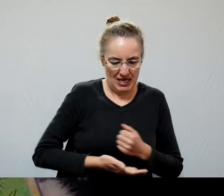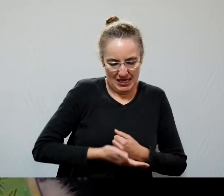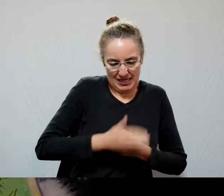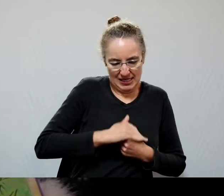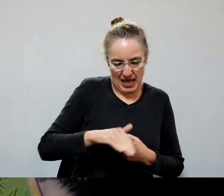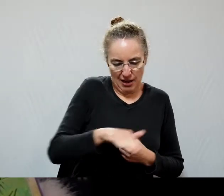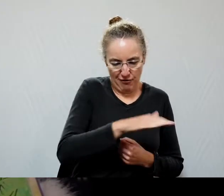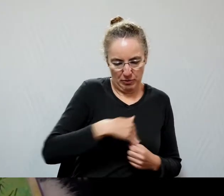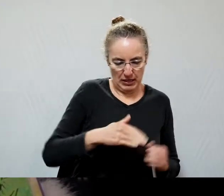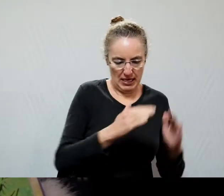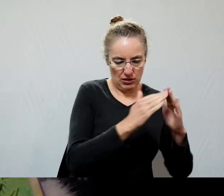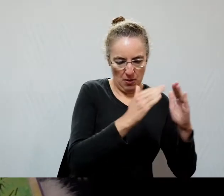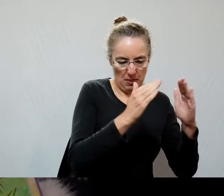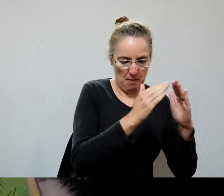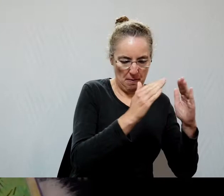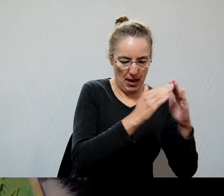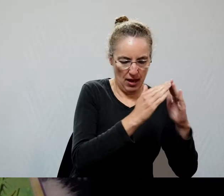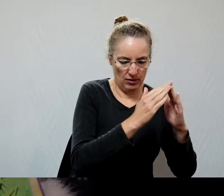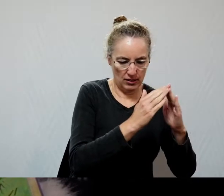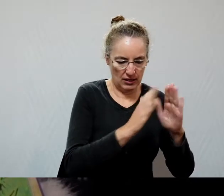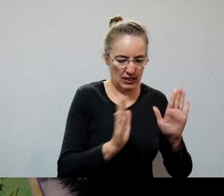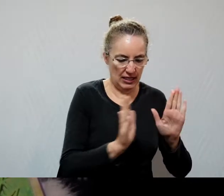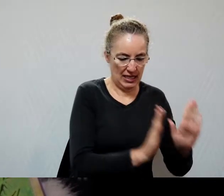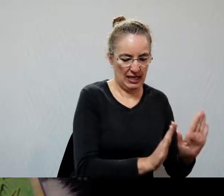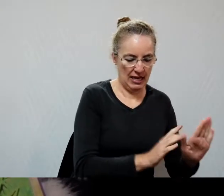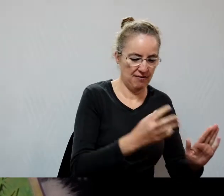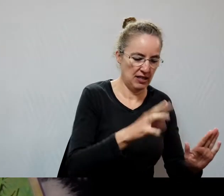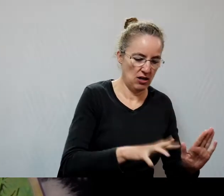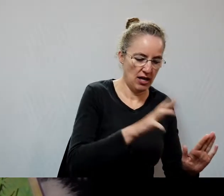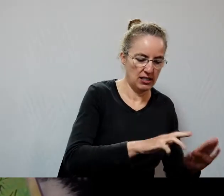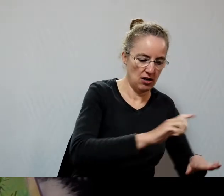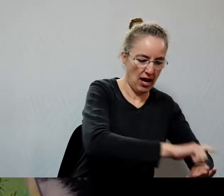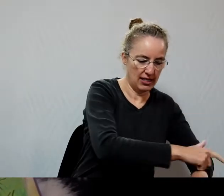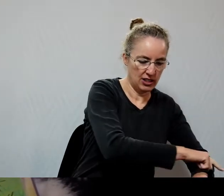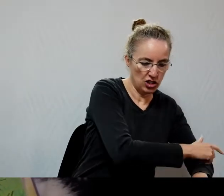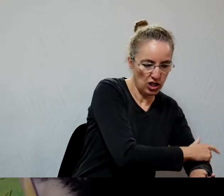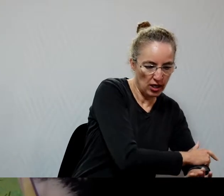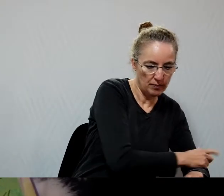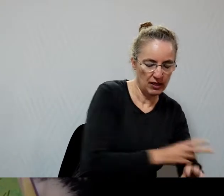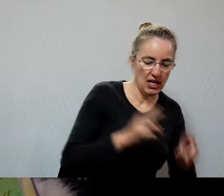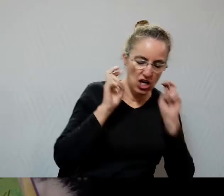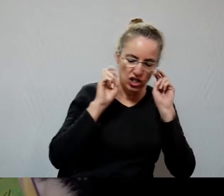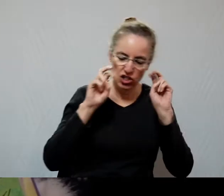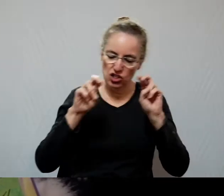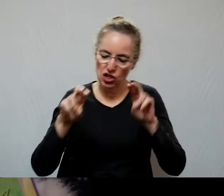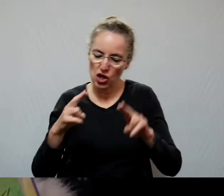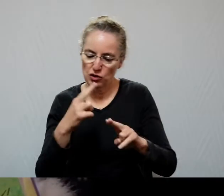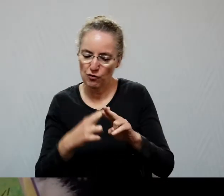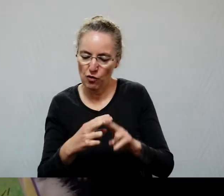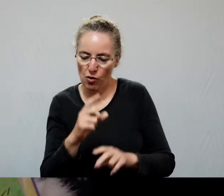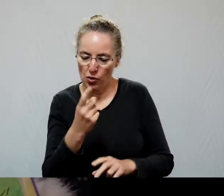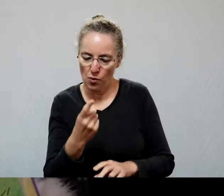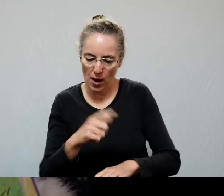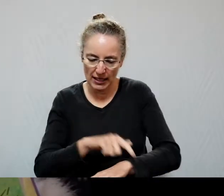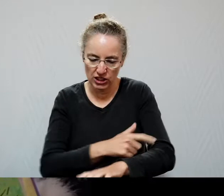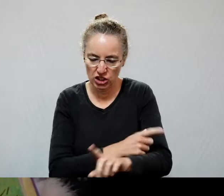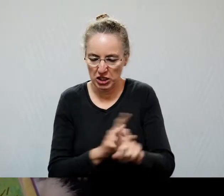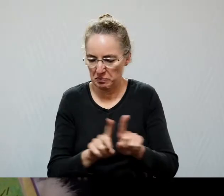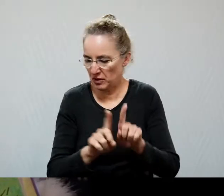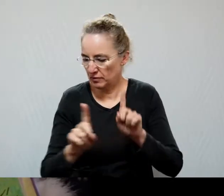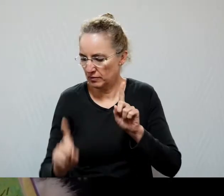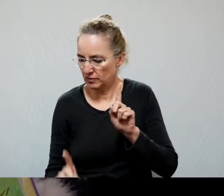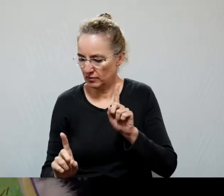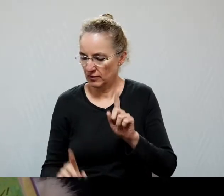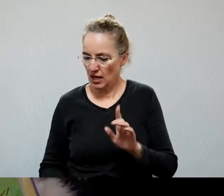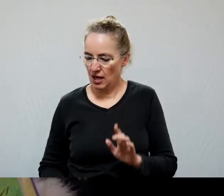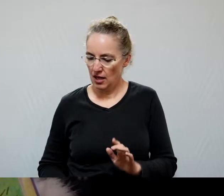mountain, and he began to search for the one sheep that had wandered away. He searched everywhere, up hills